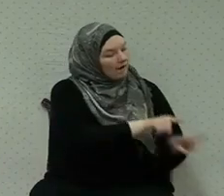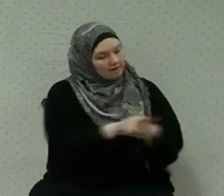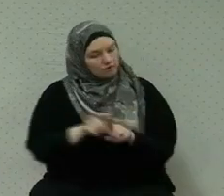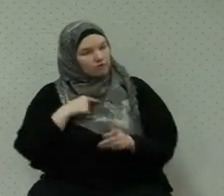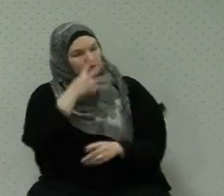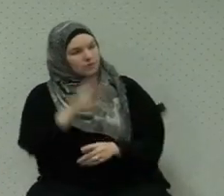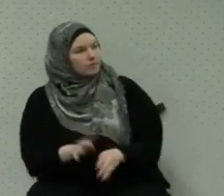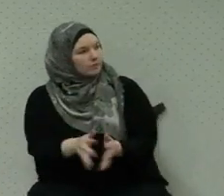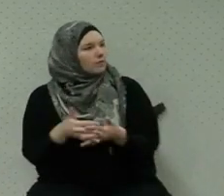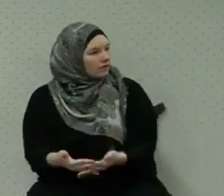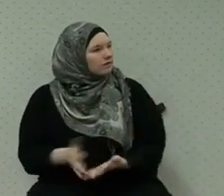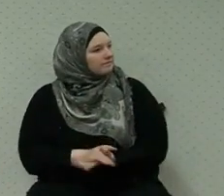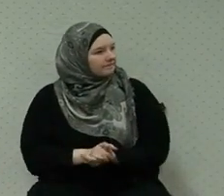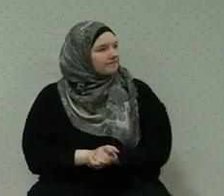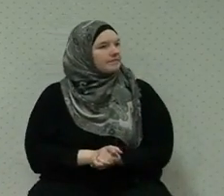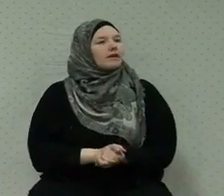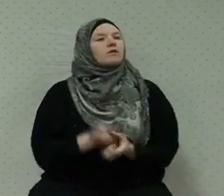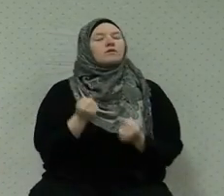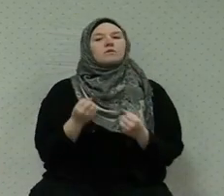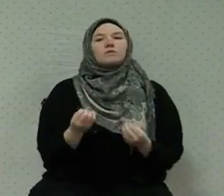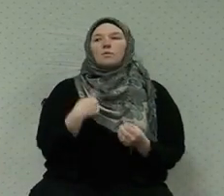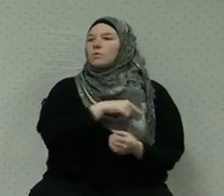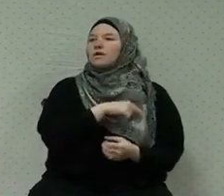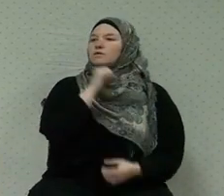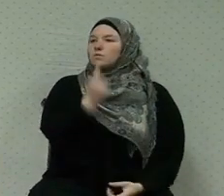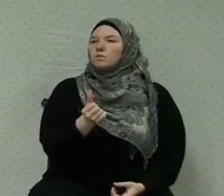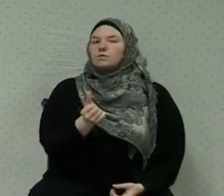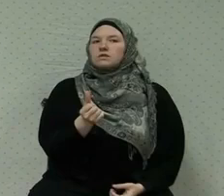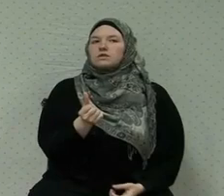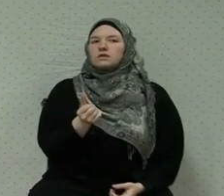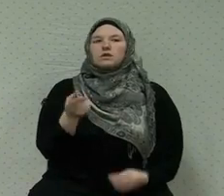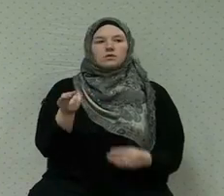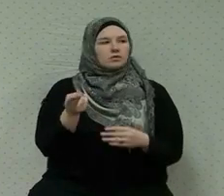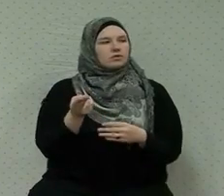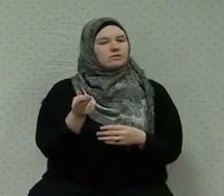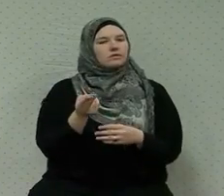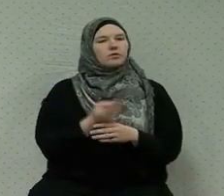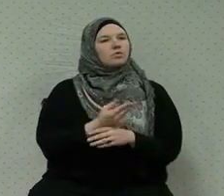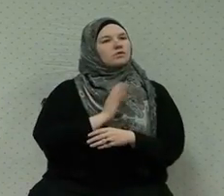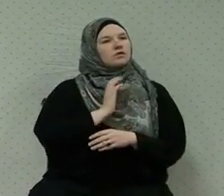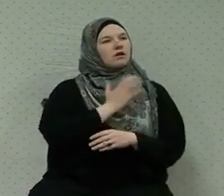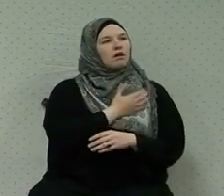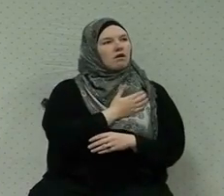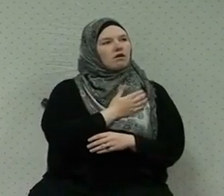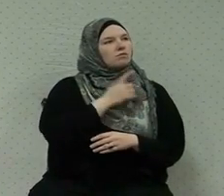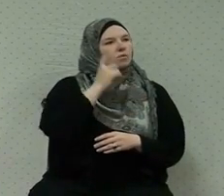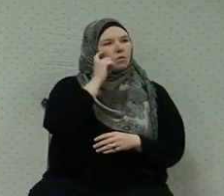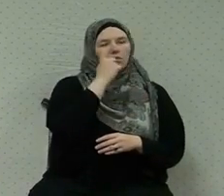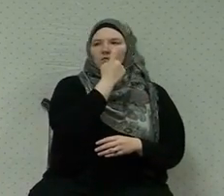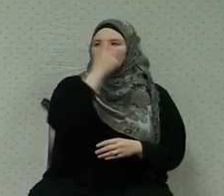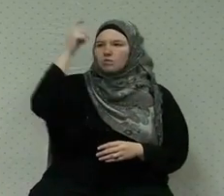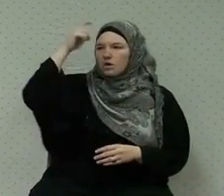signs. See, when we do not use our insight,